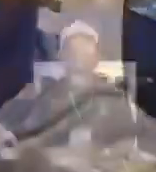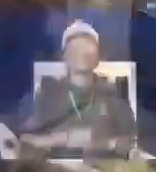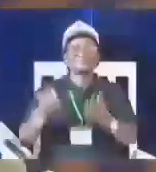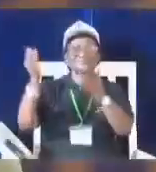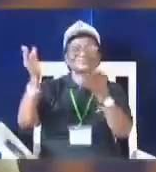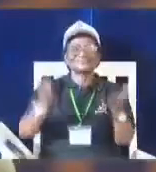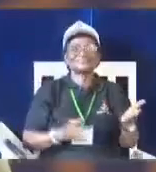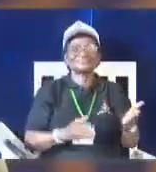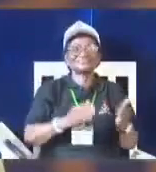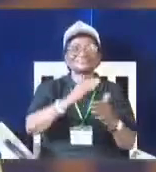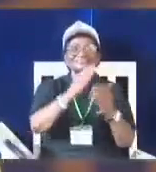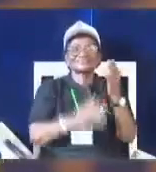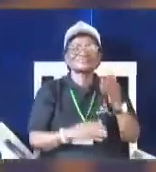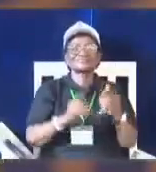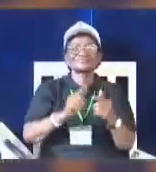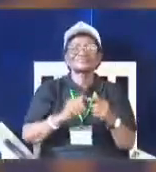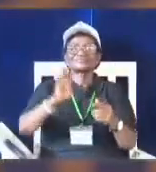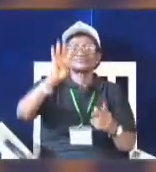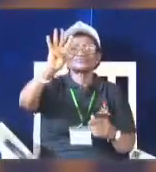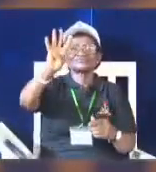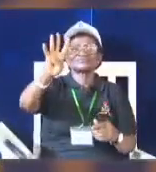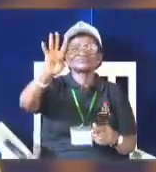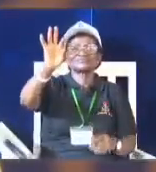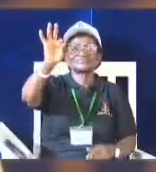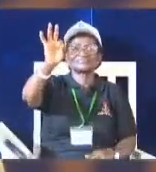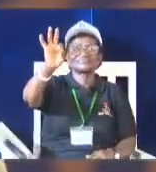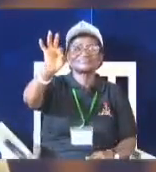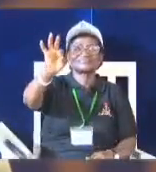Bringing the total to 49.